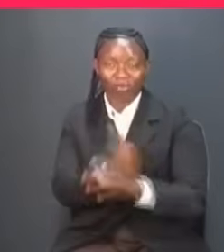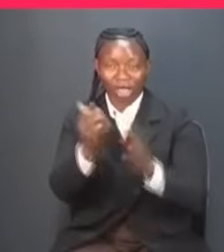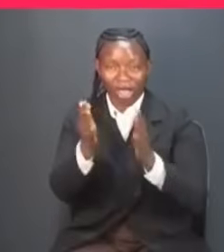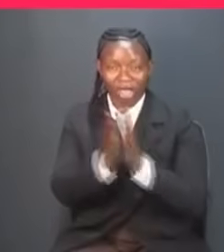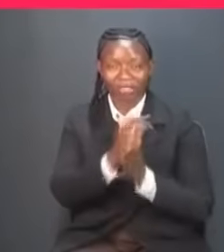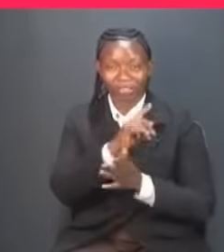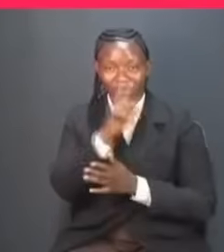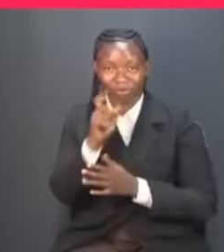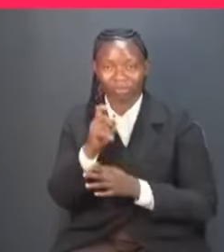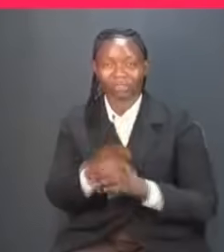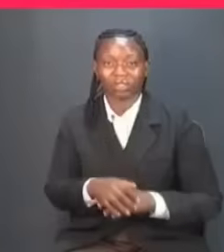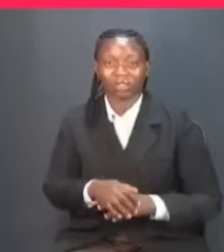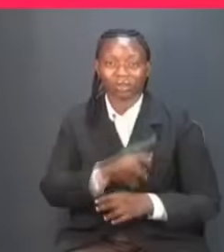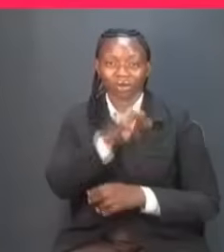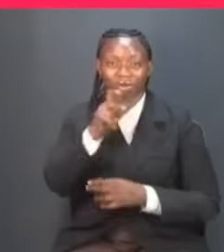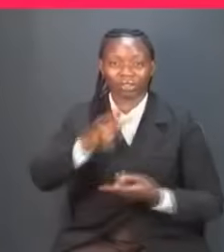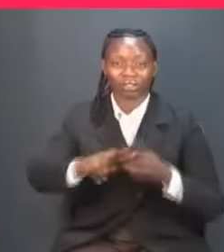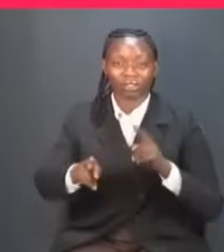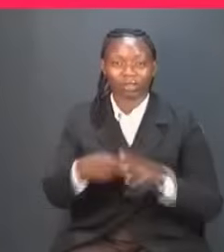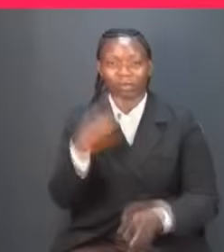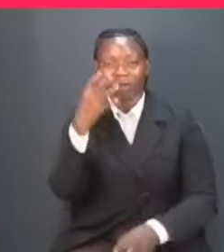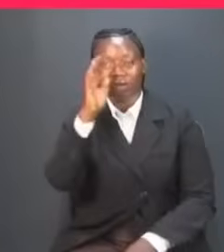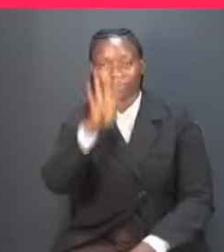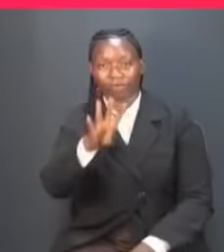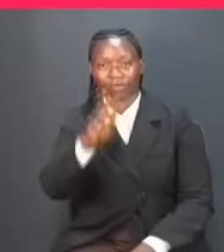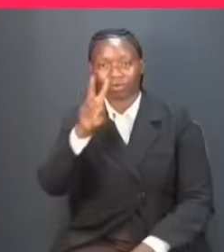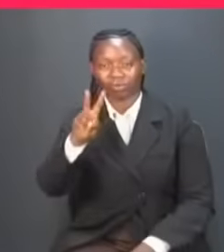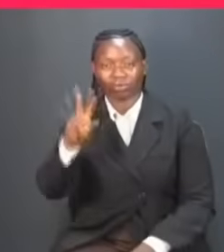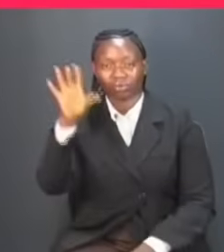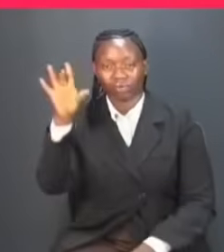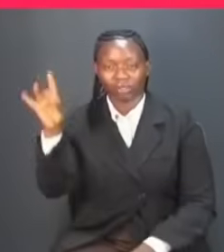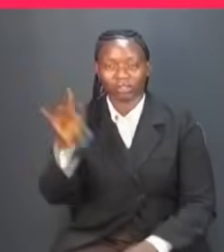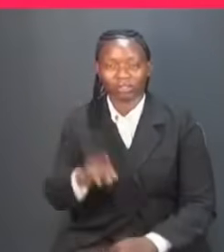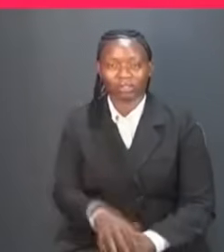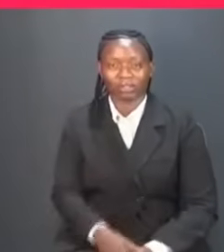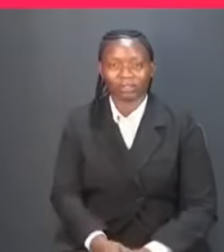question, and that's question number 428.